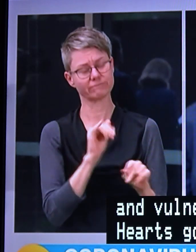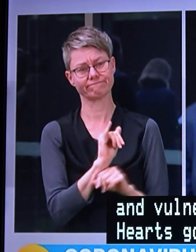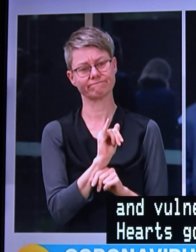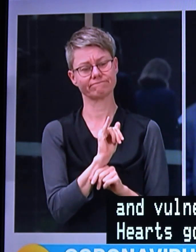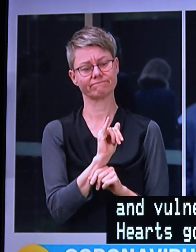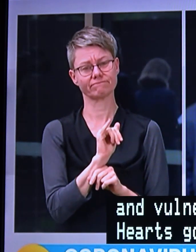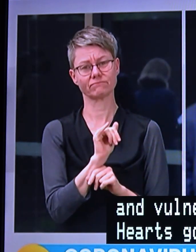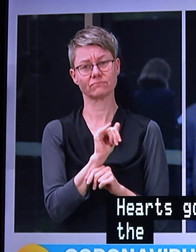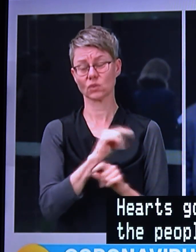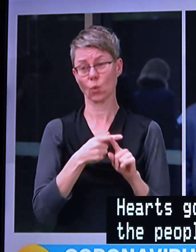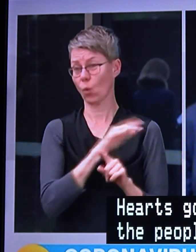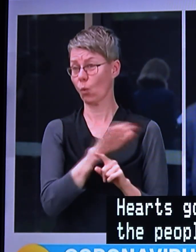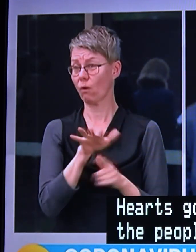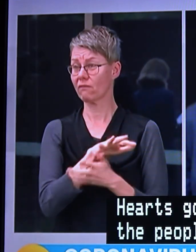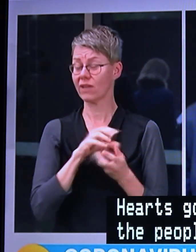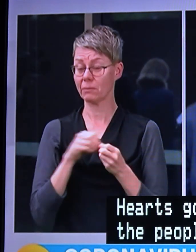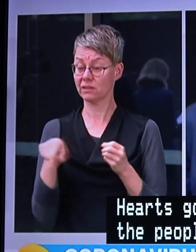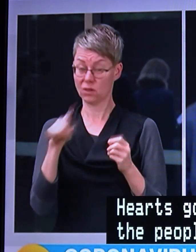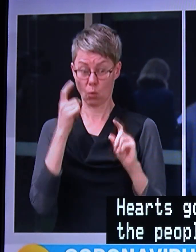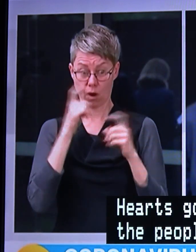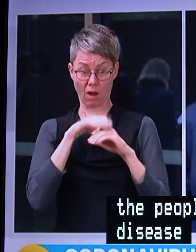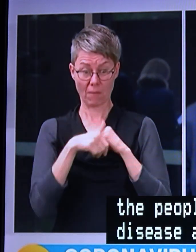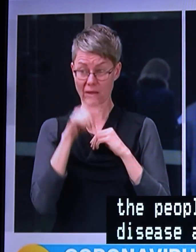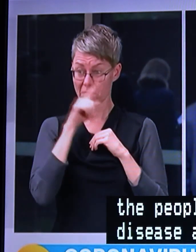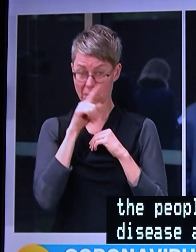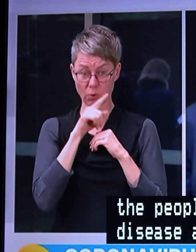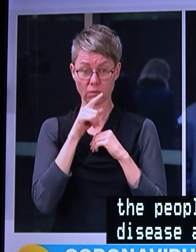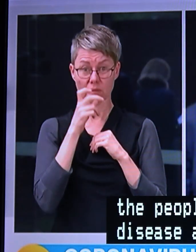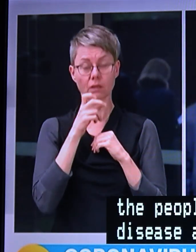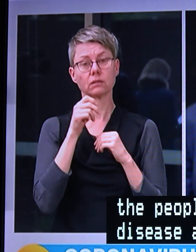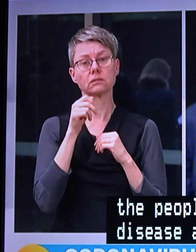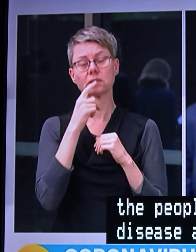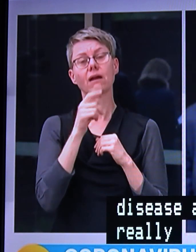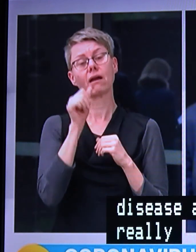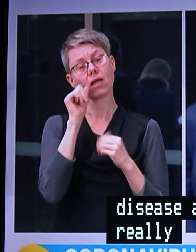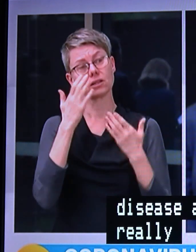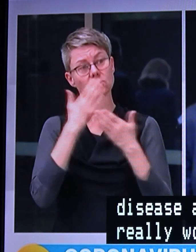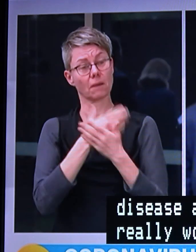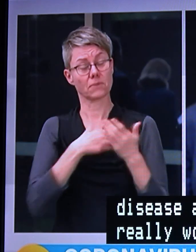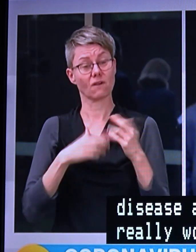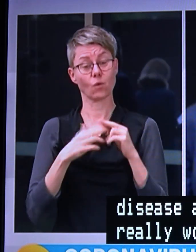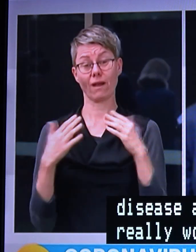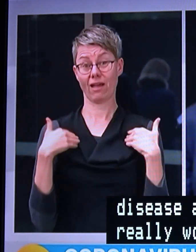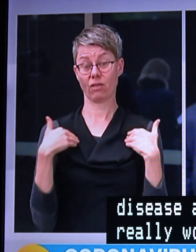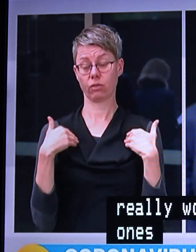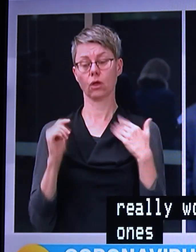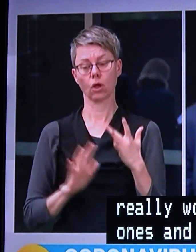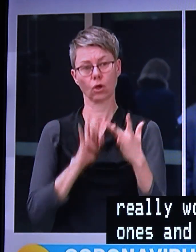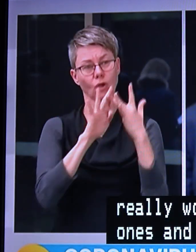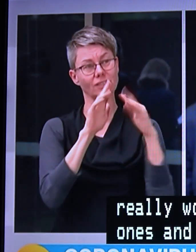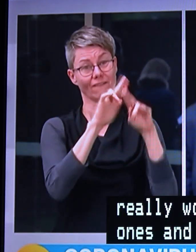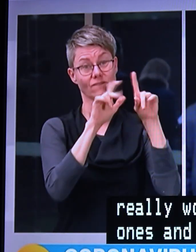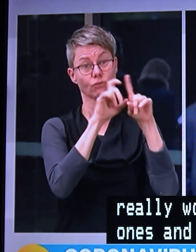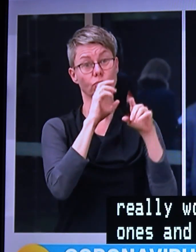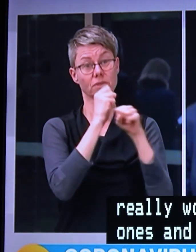all the families who are really worried about their loved ones. And I can confirm that last night the Minister for Health contacted the